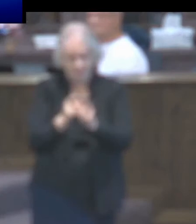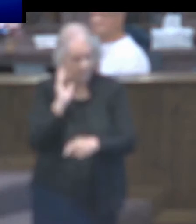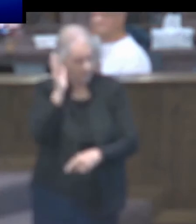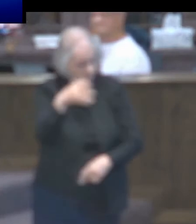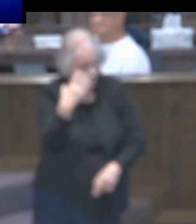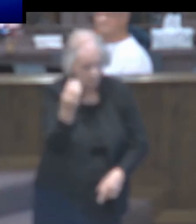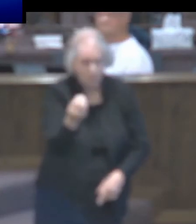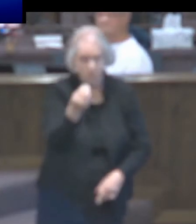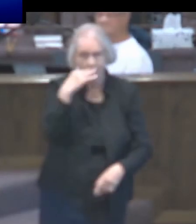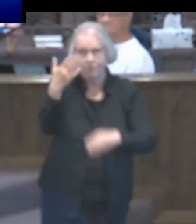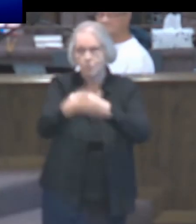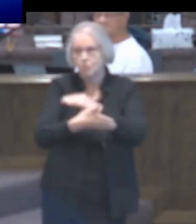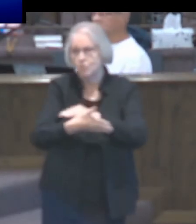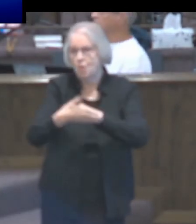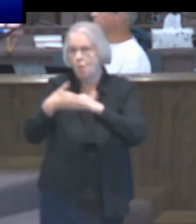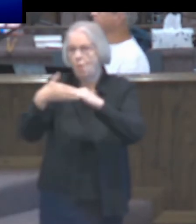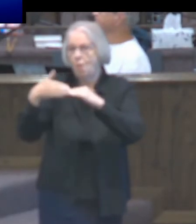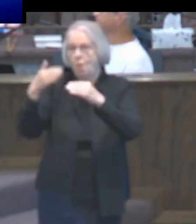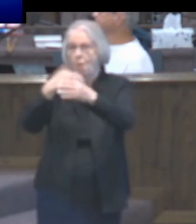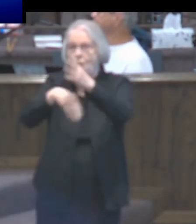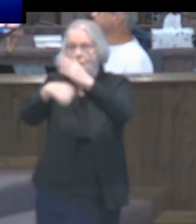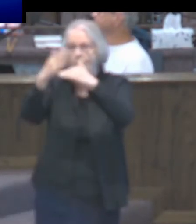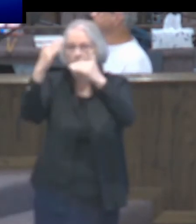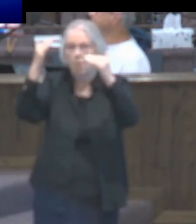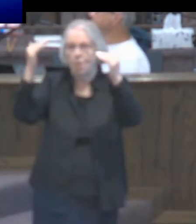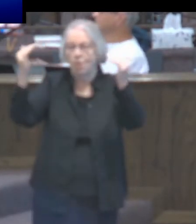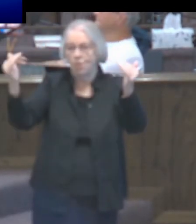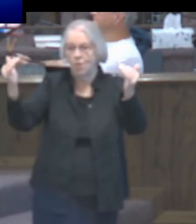meet on that beautiful